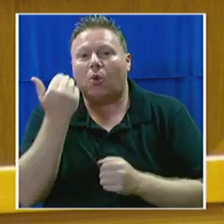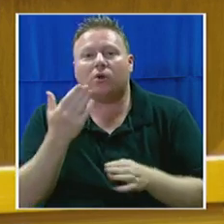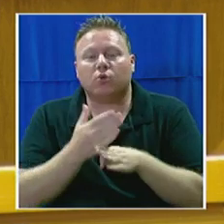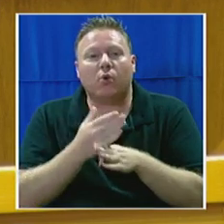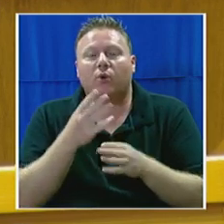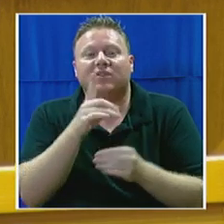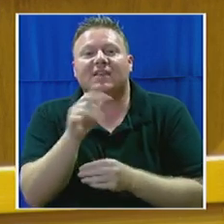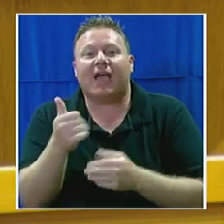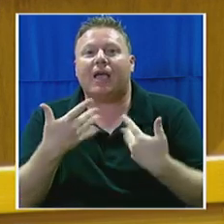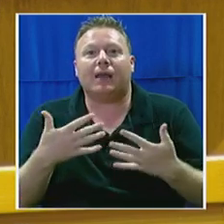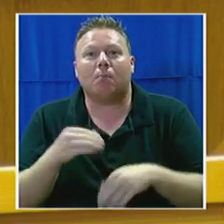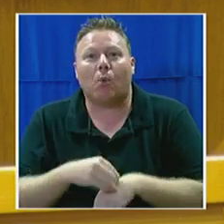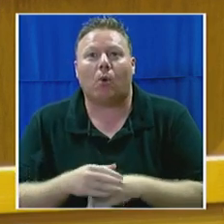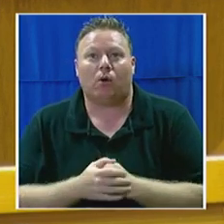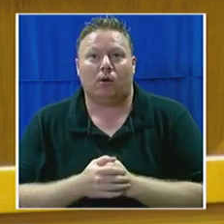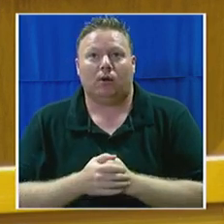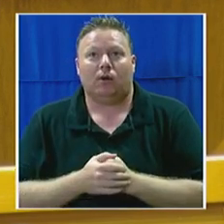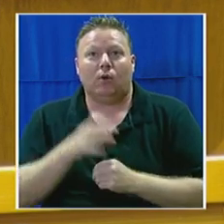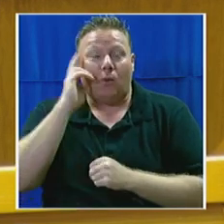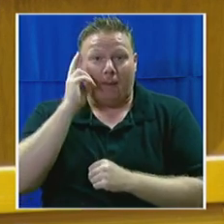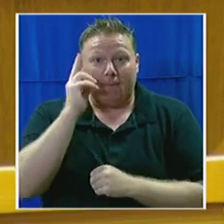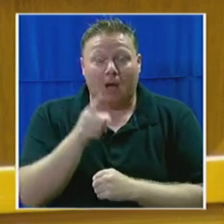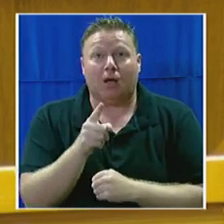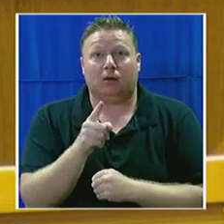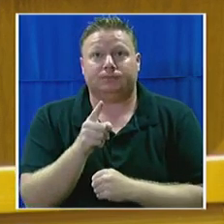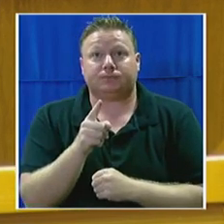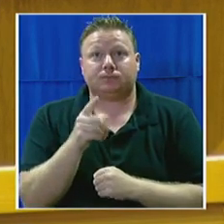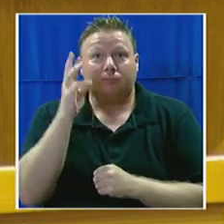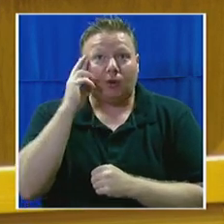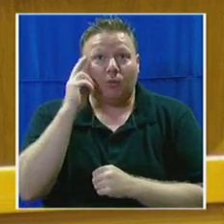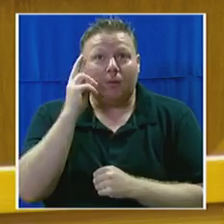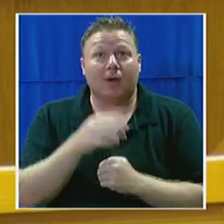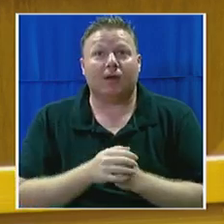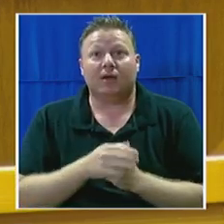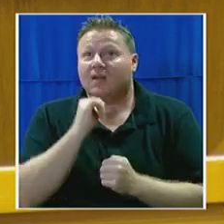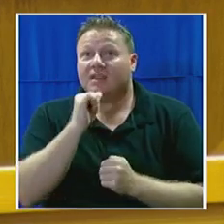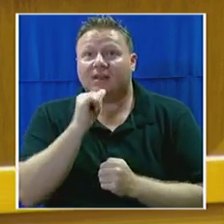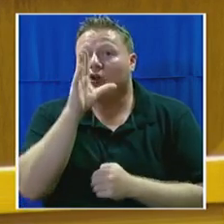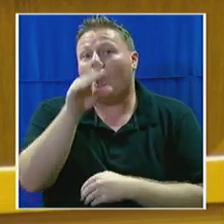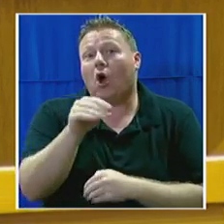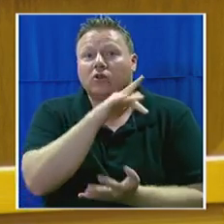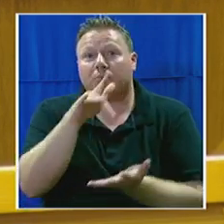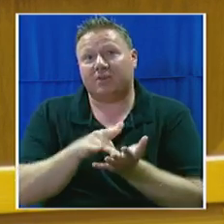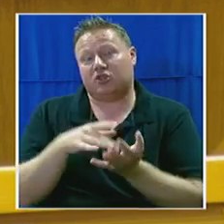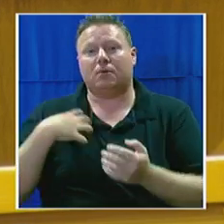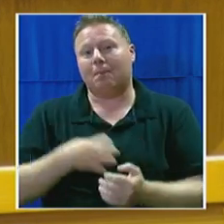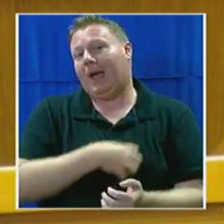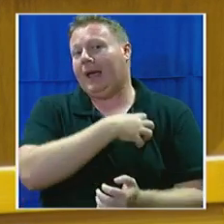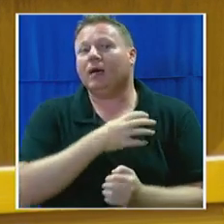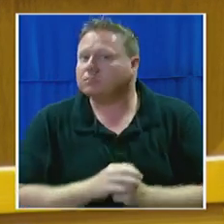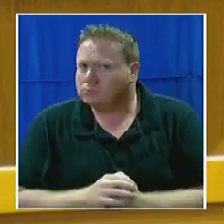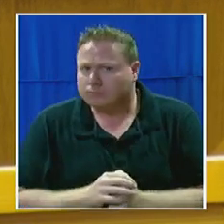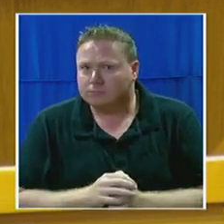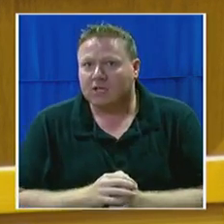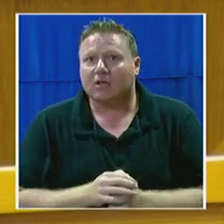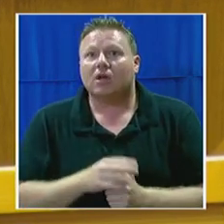anymore. Because remember, they didn't ask for a position of the mayor.